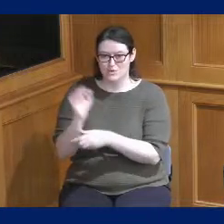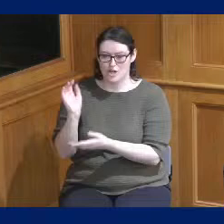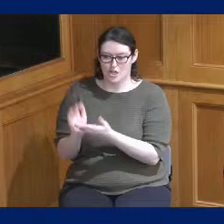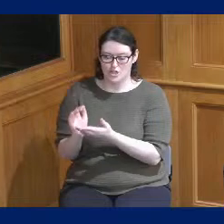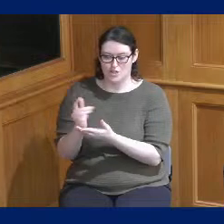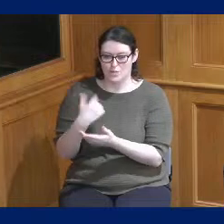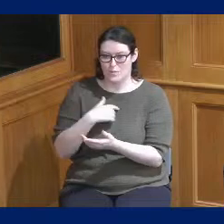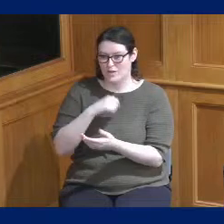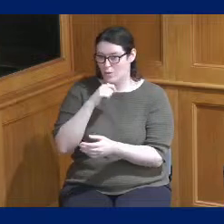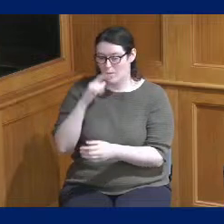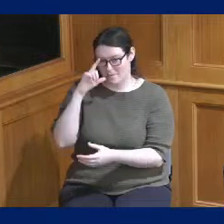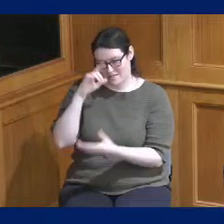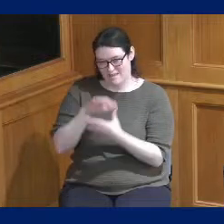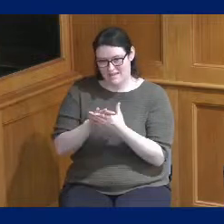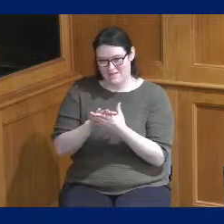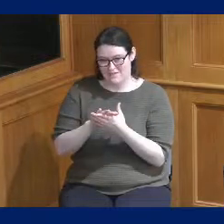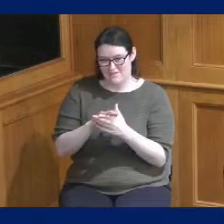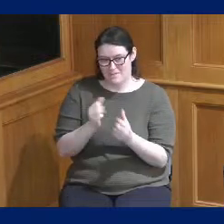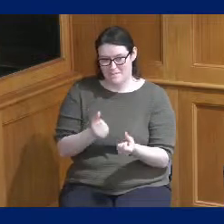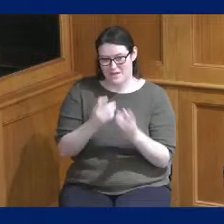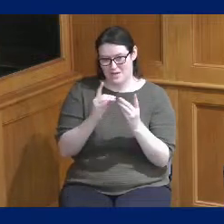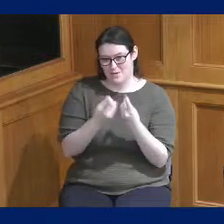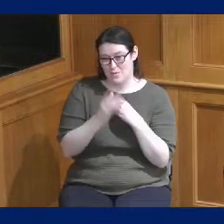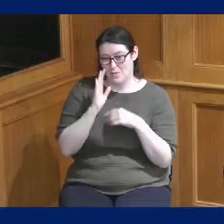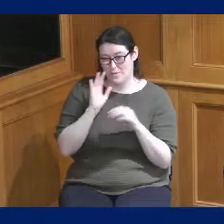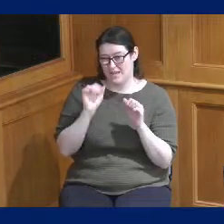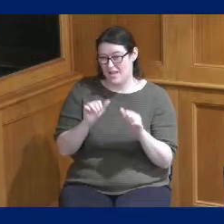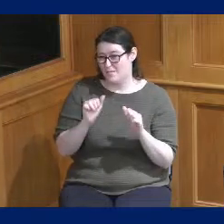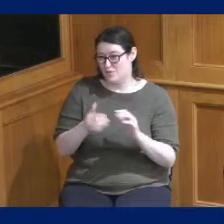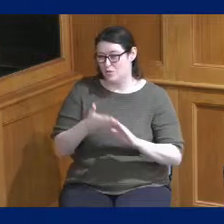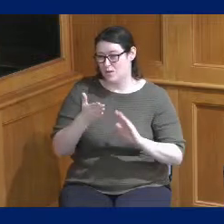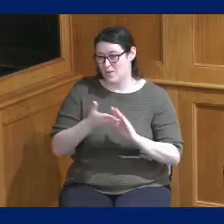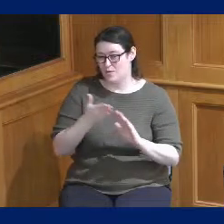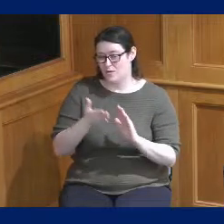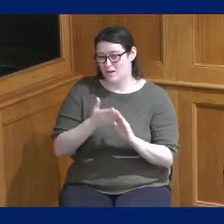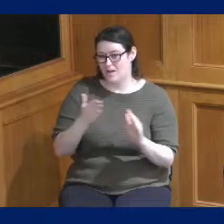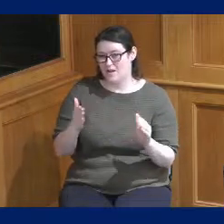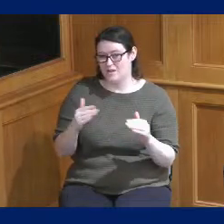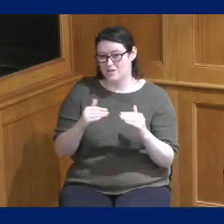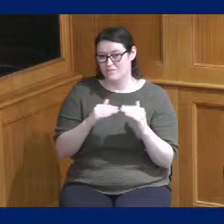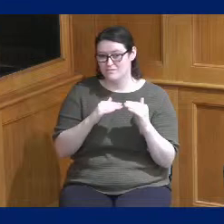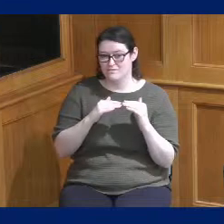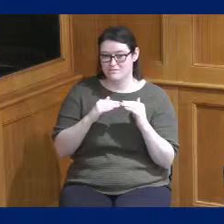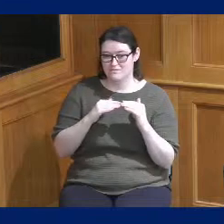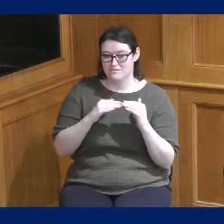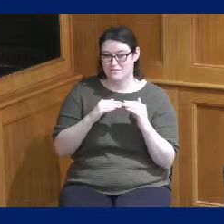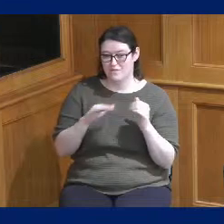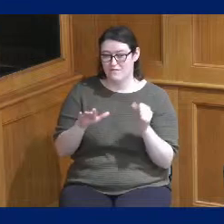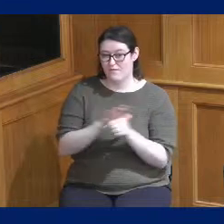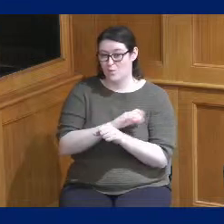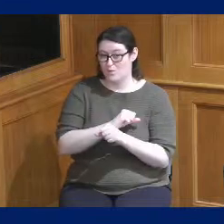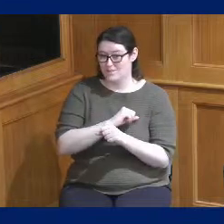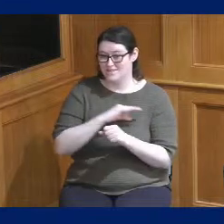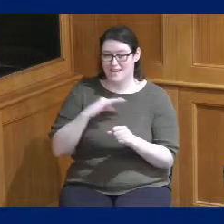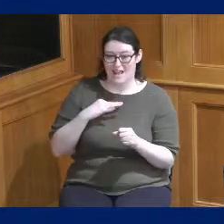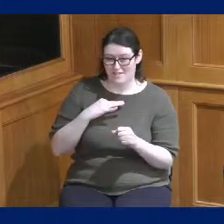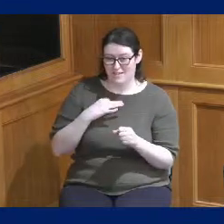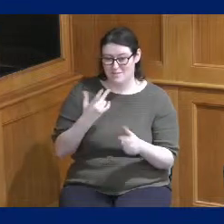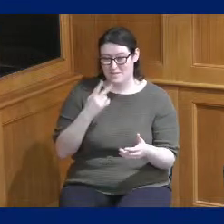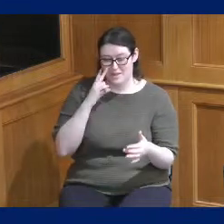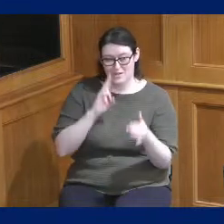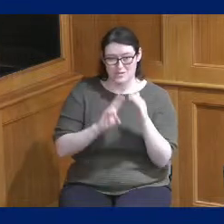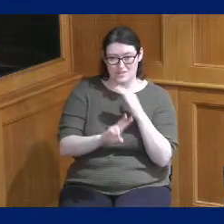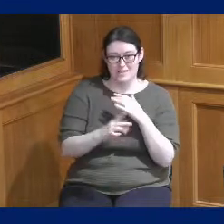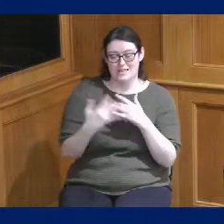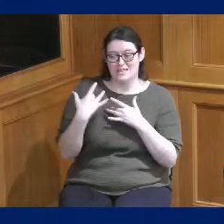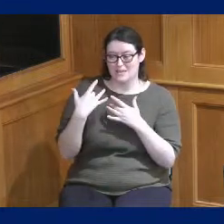don't believe that many departments are going to be able to operate at a level of staffing that they might project. That's something we